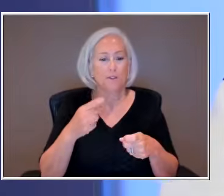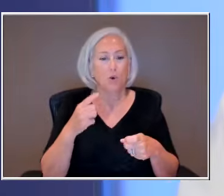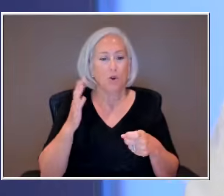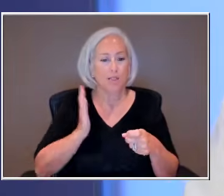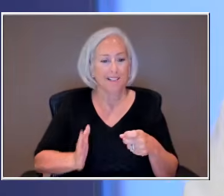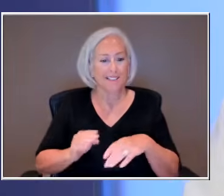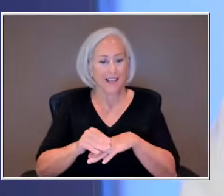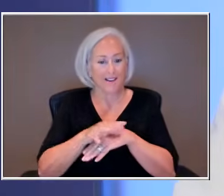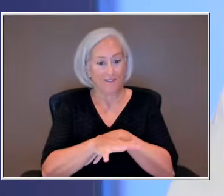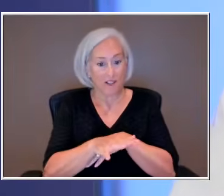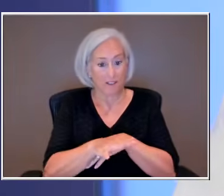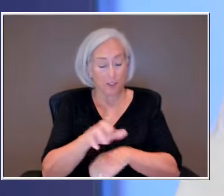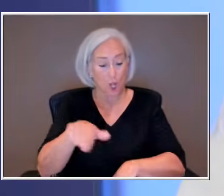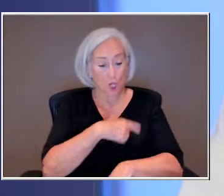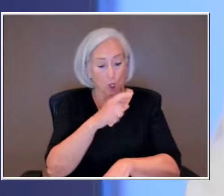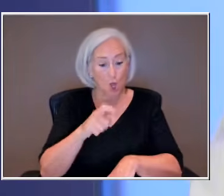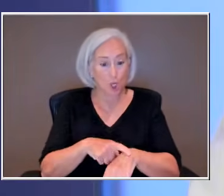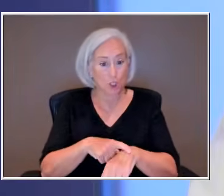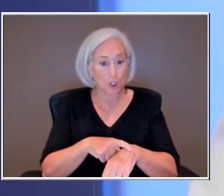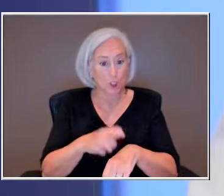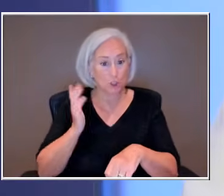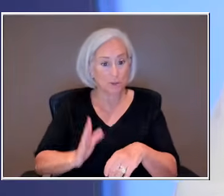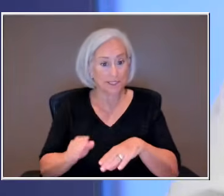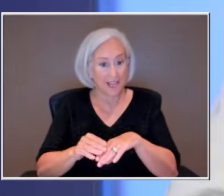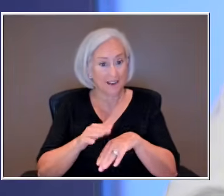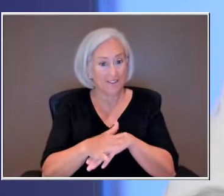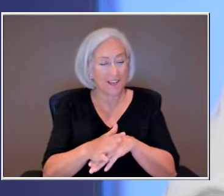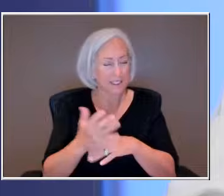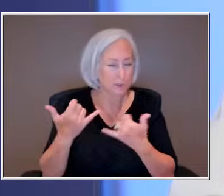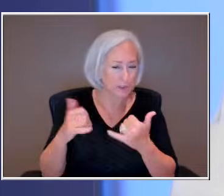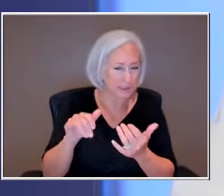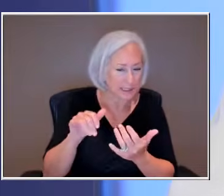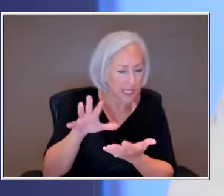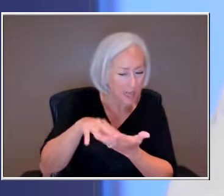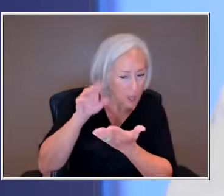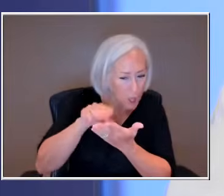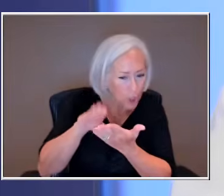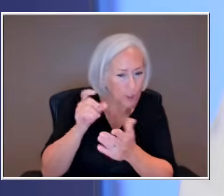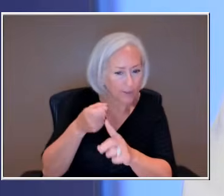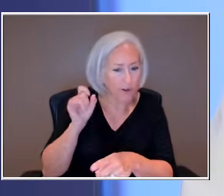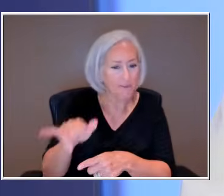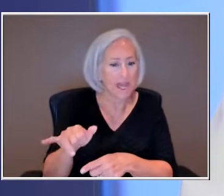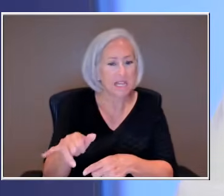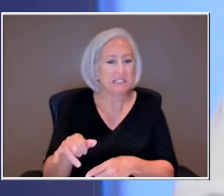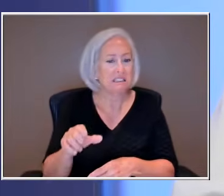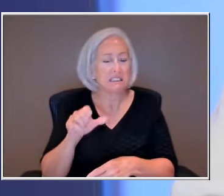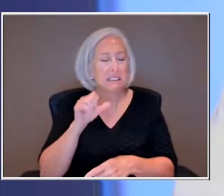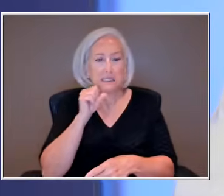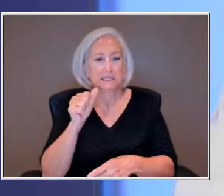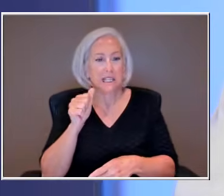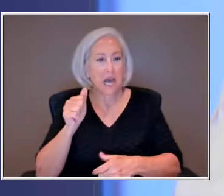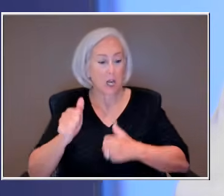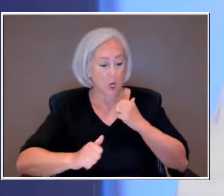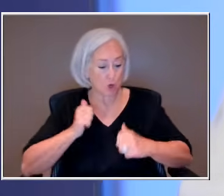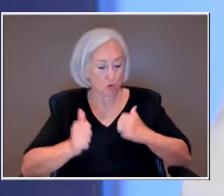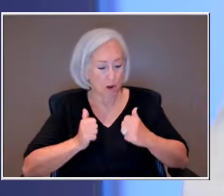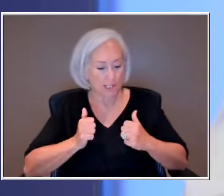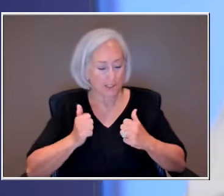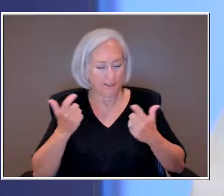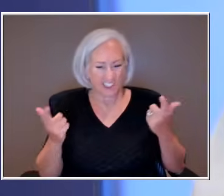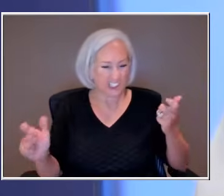long-term side effects, I think we're still learning a little bit about it. It's not very massive or aggressive, but it doesn't kind of like,